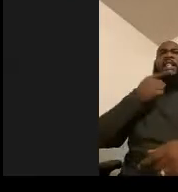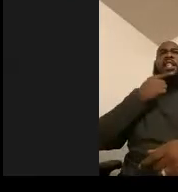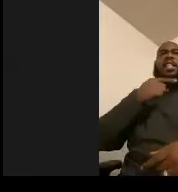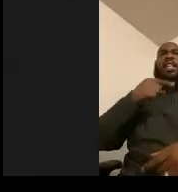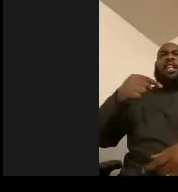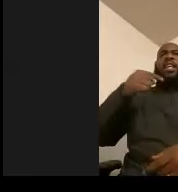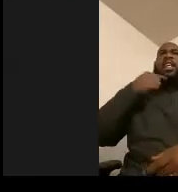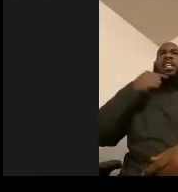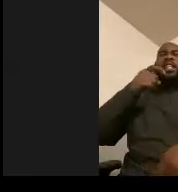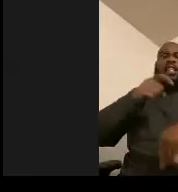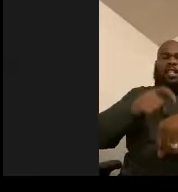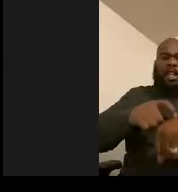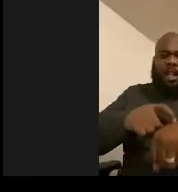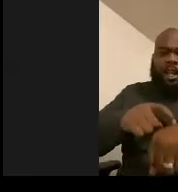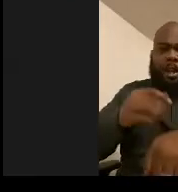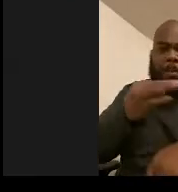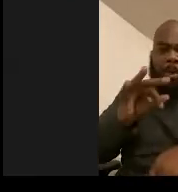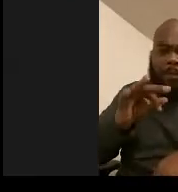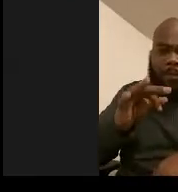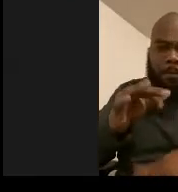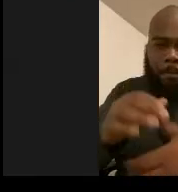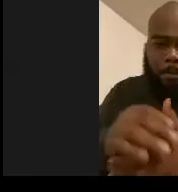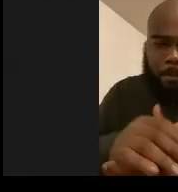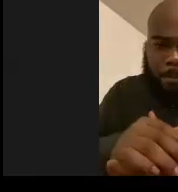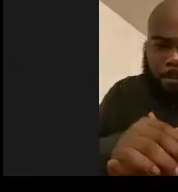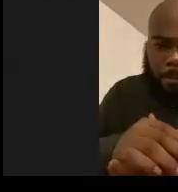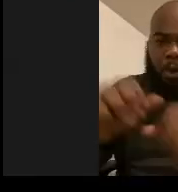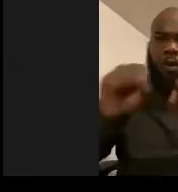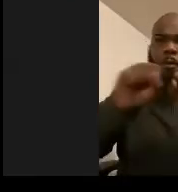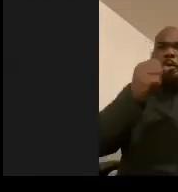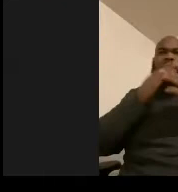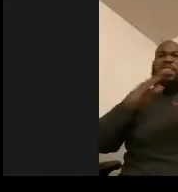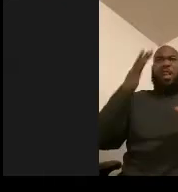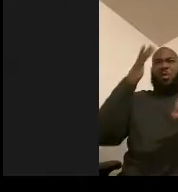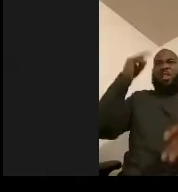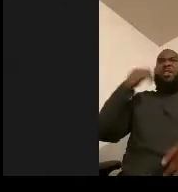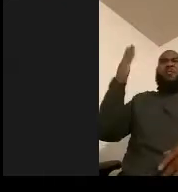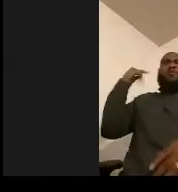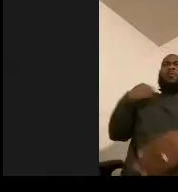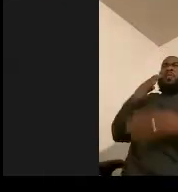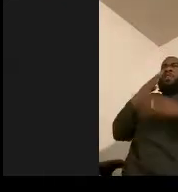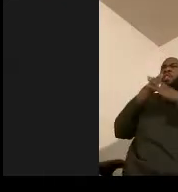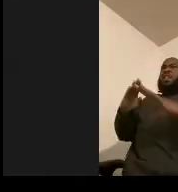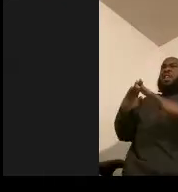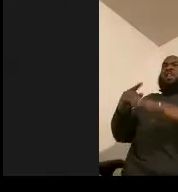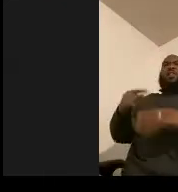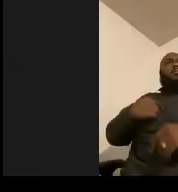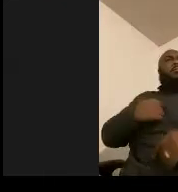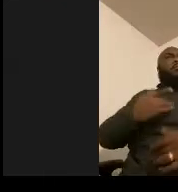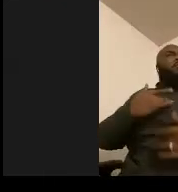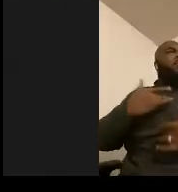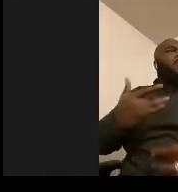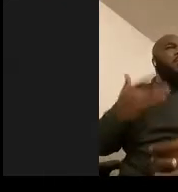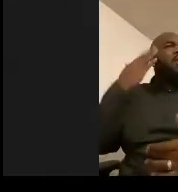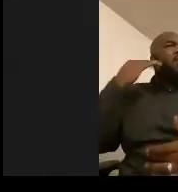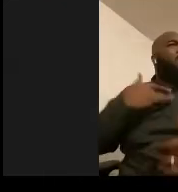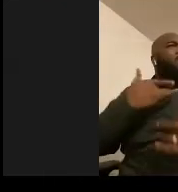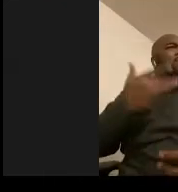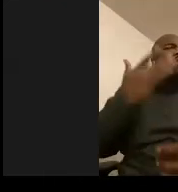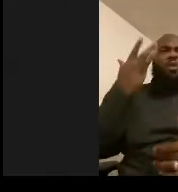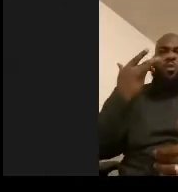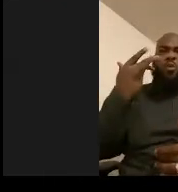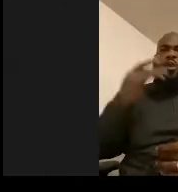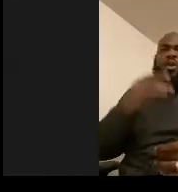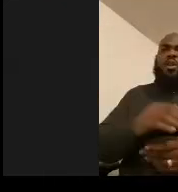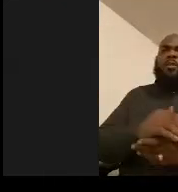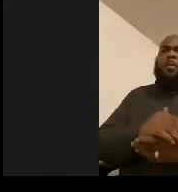He was against the Vietnam War 3 years before that, but he was concerned. He was concerned because, and